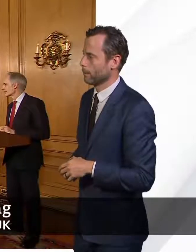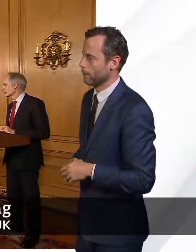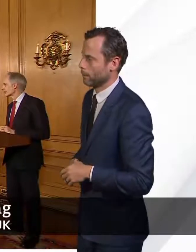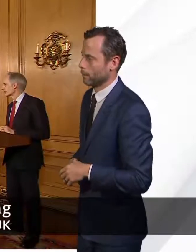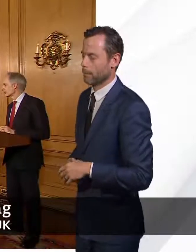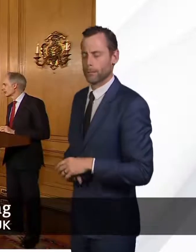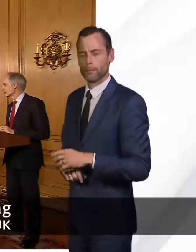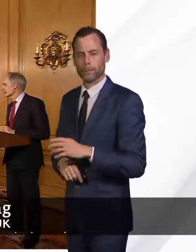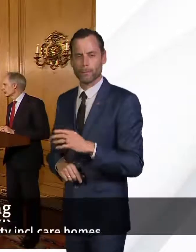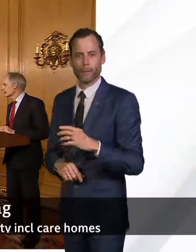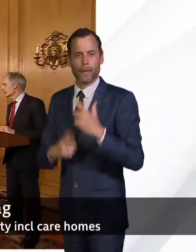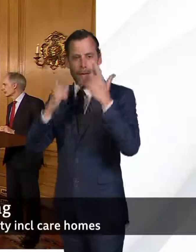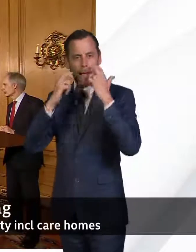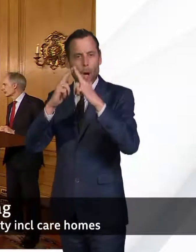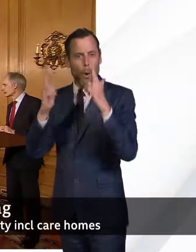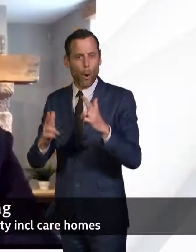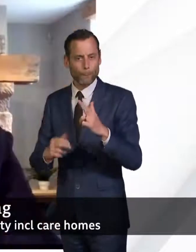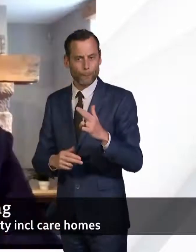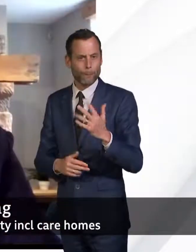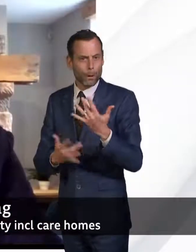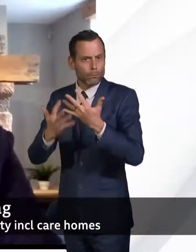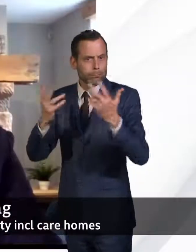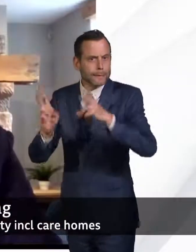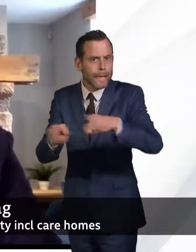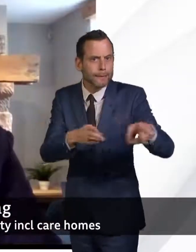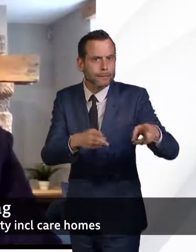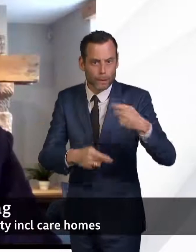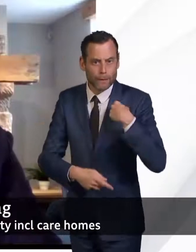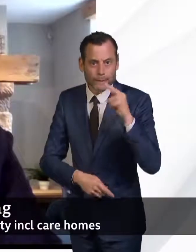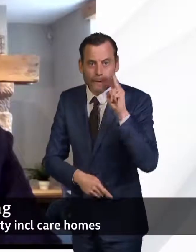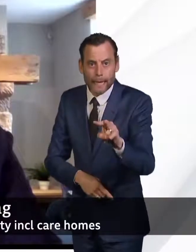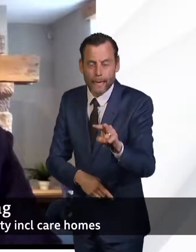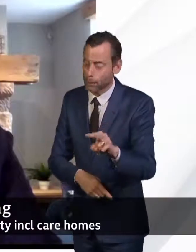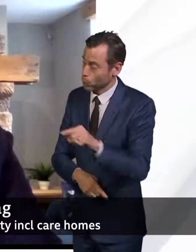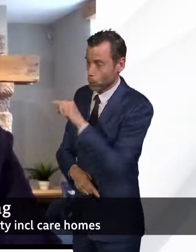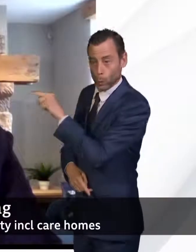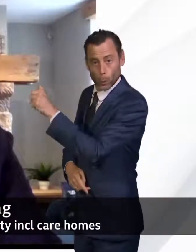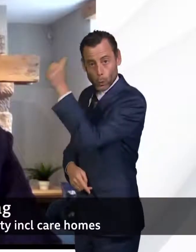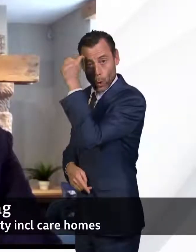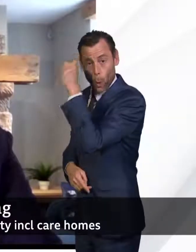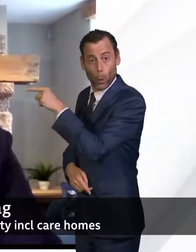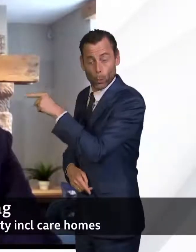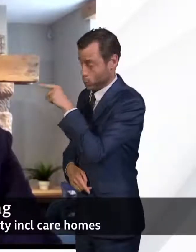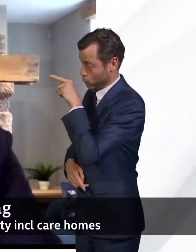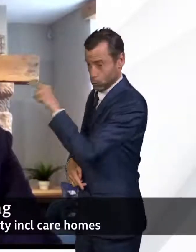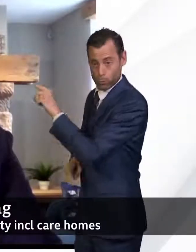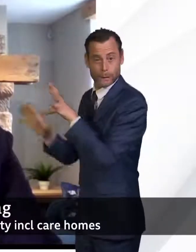in care homes. I've seen it with my own eyes. And you knew, and your department knew, that this was a high-risk